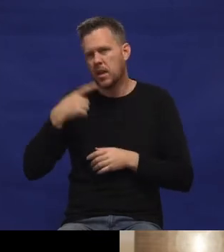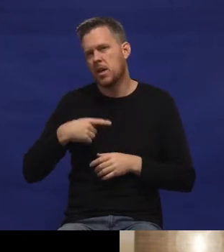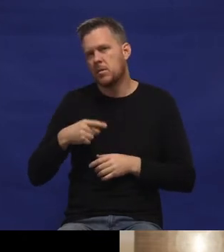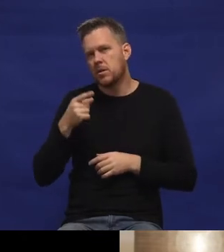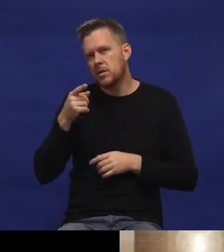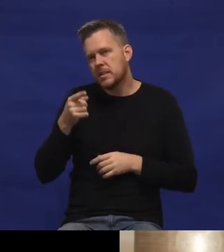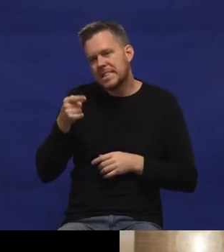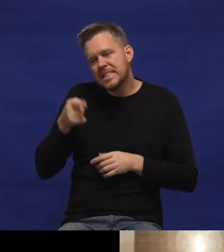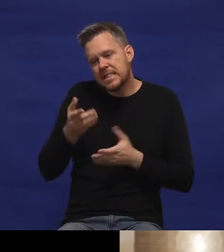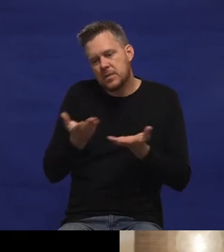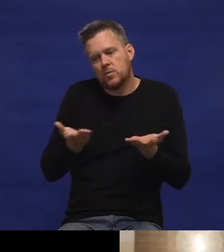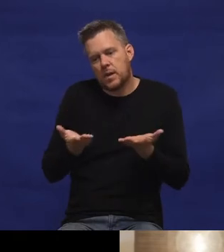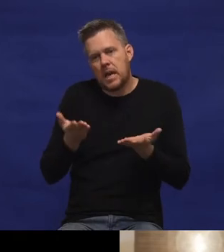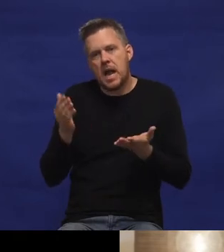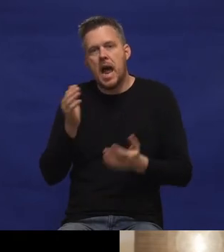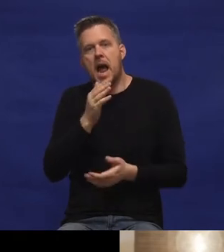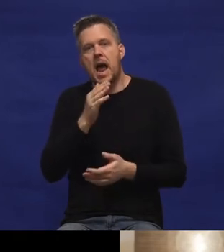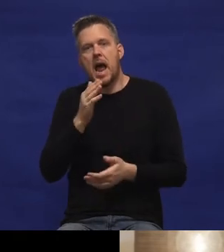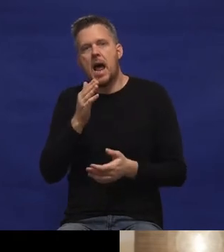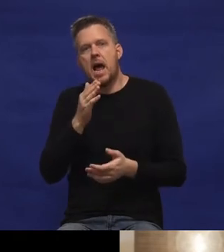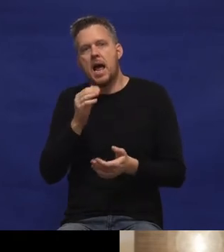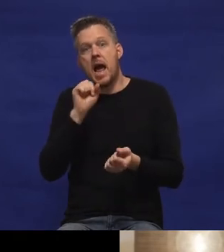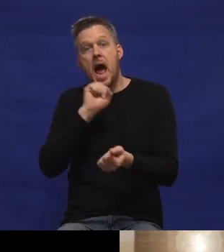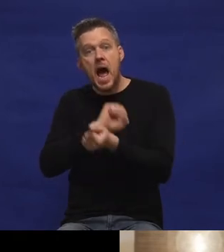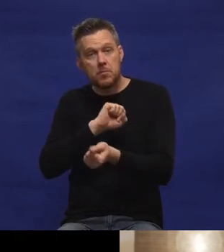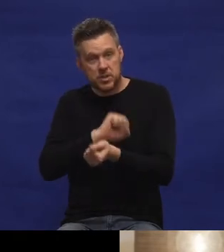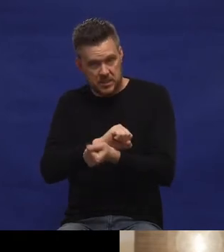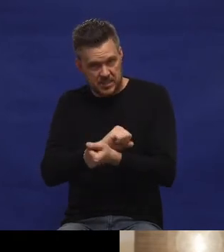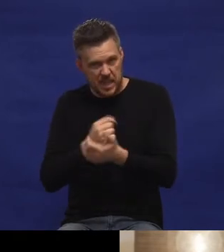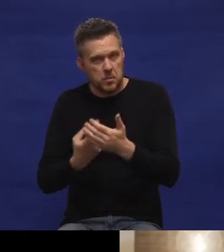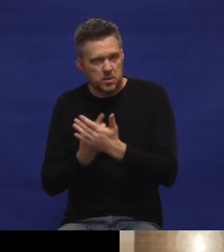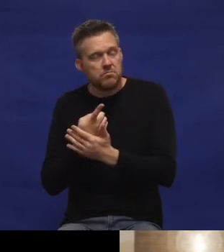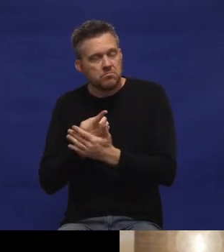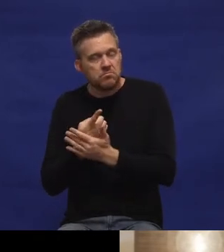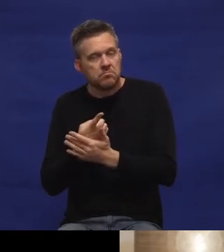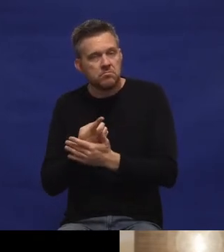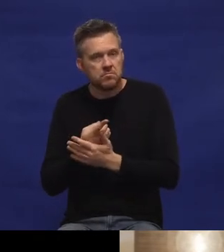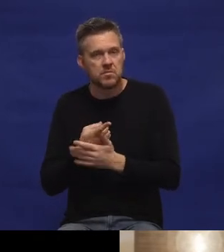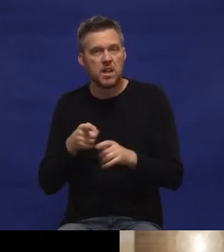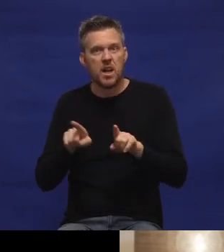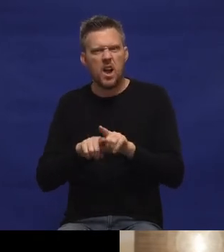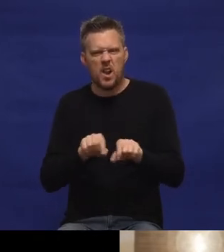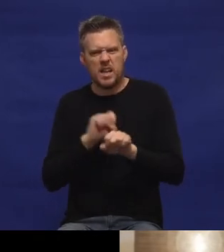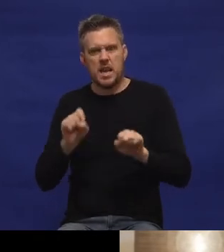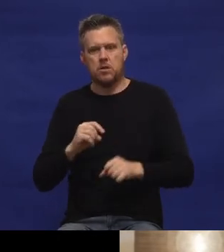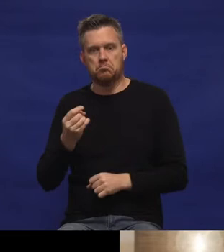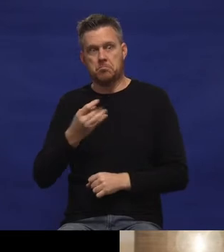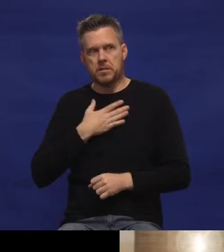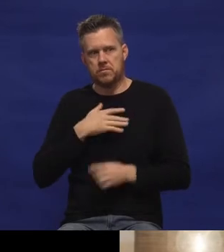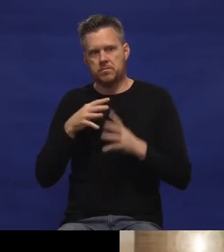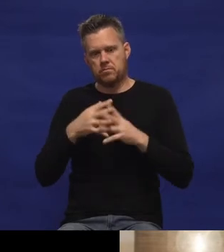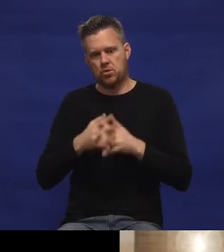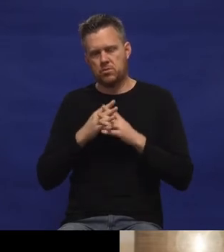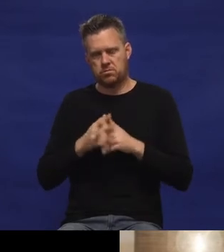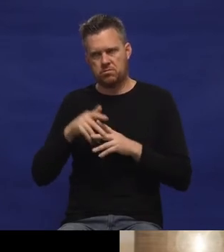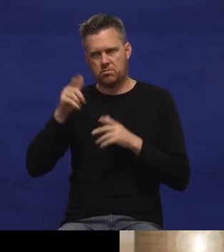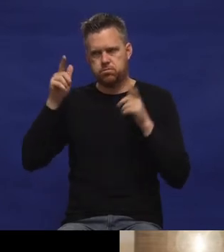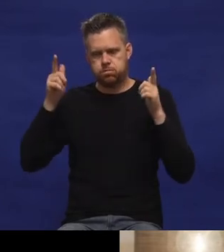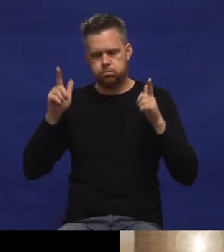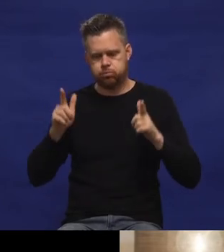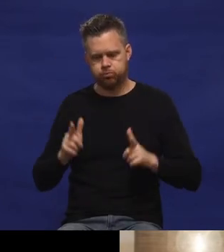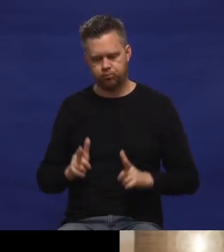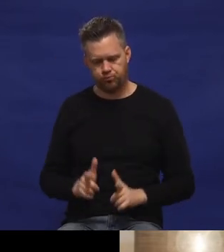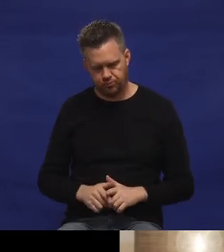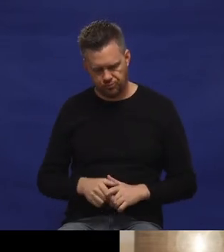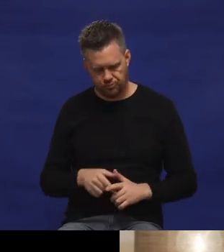this is where habits get locked in. With our self-worth in freefall, feeling bad for